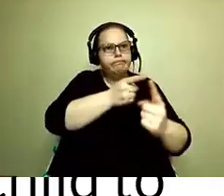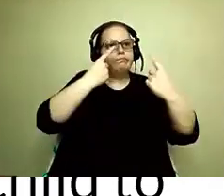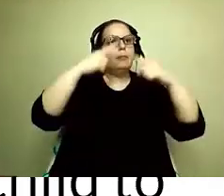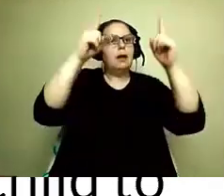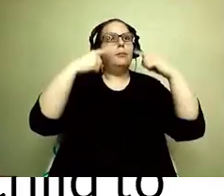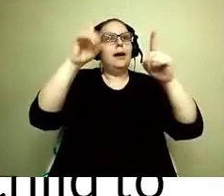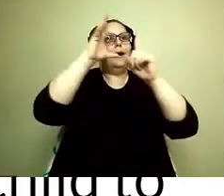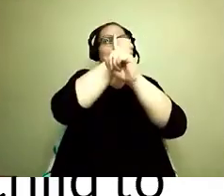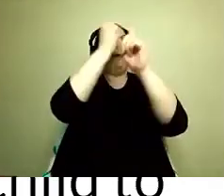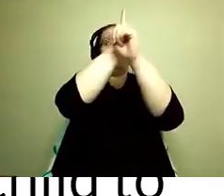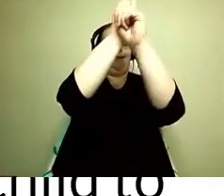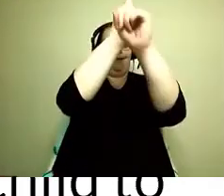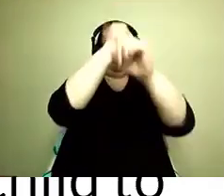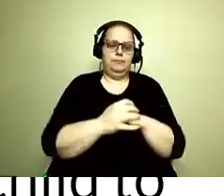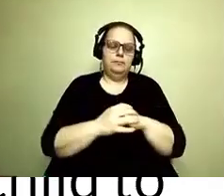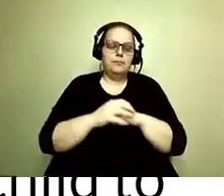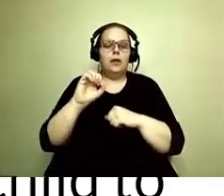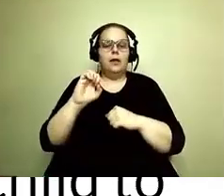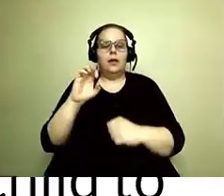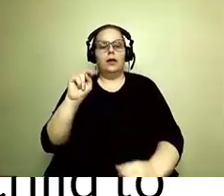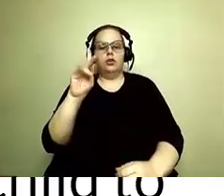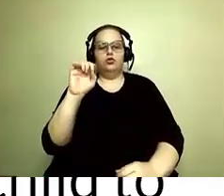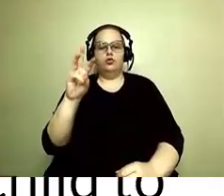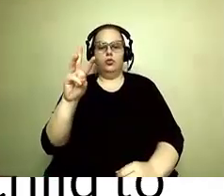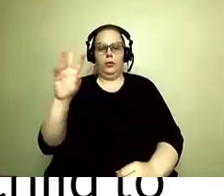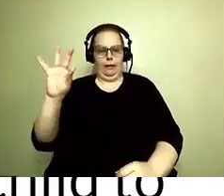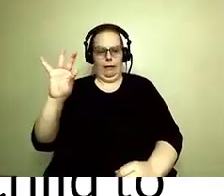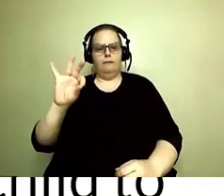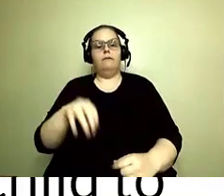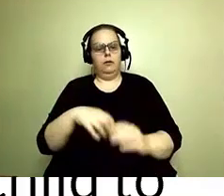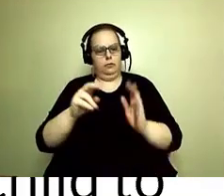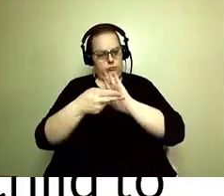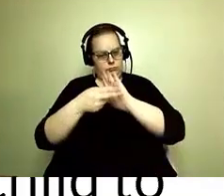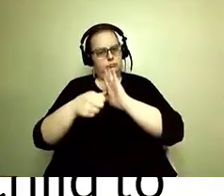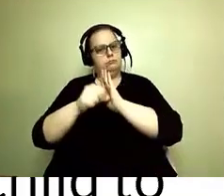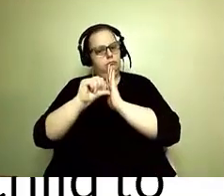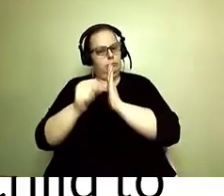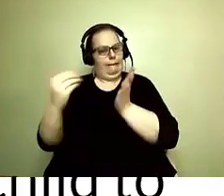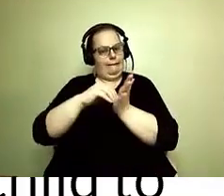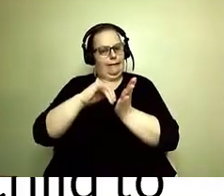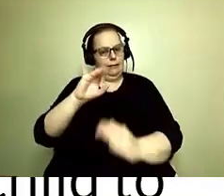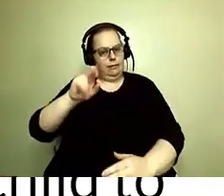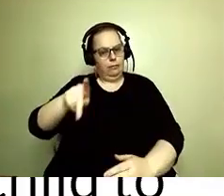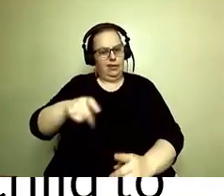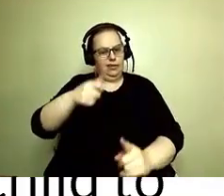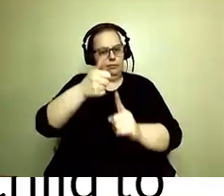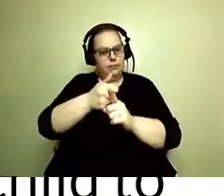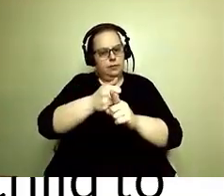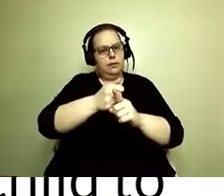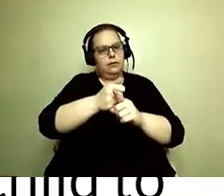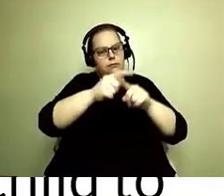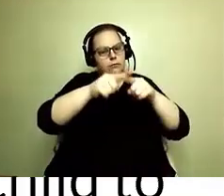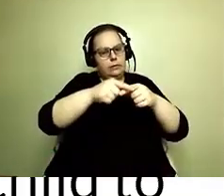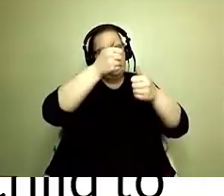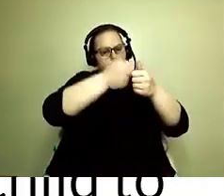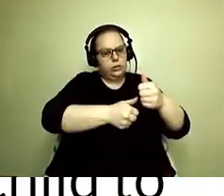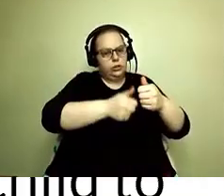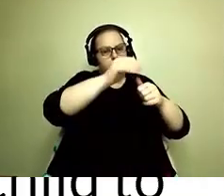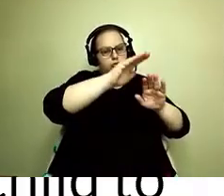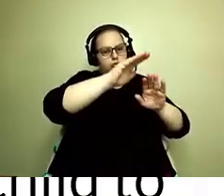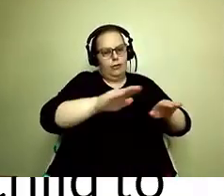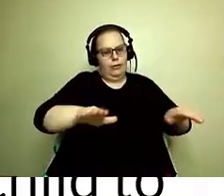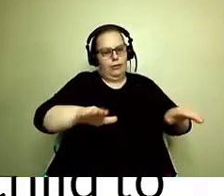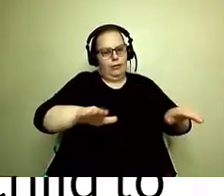is that it also highlights that IEPs must be individualized and designed to meet the student's unique